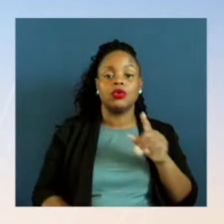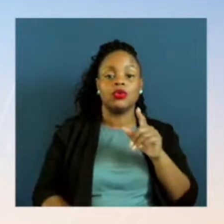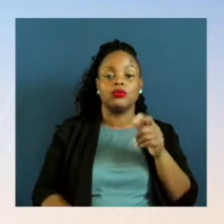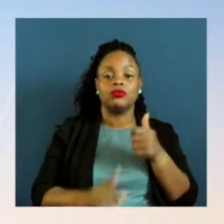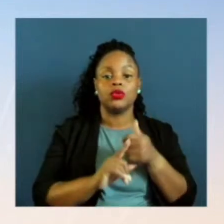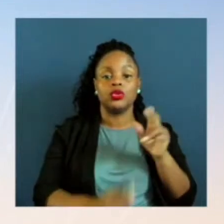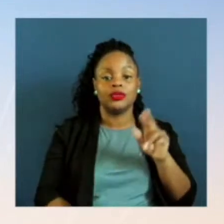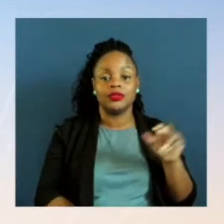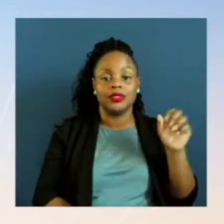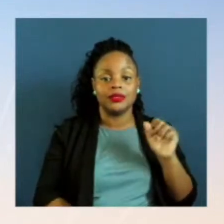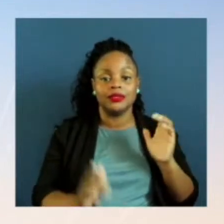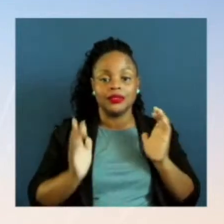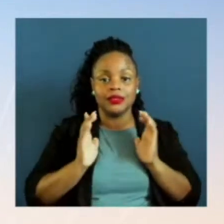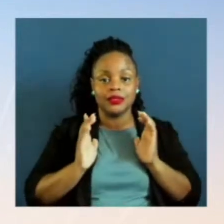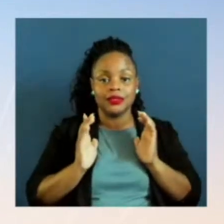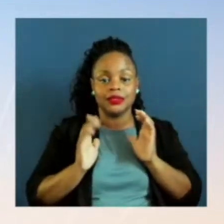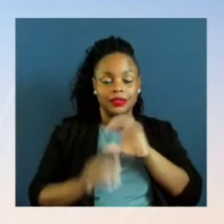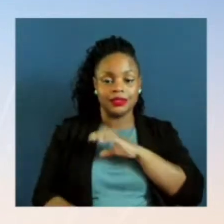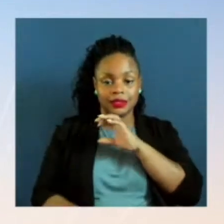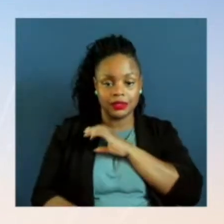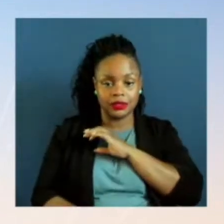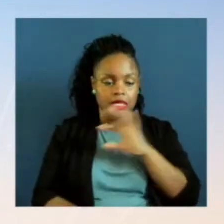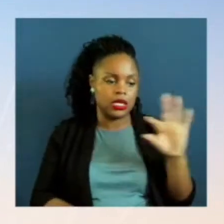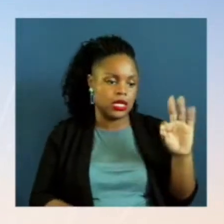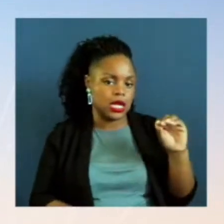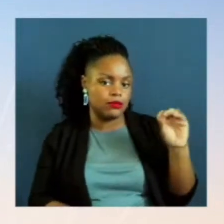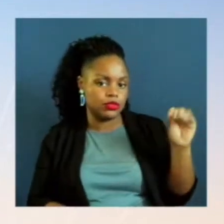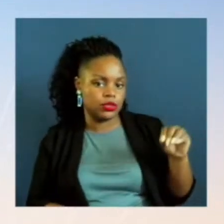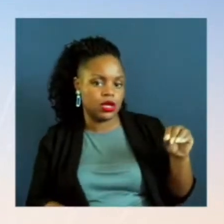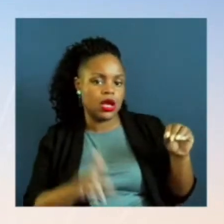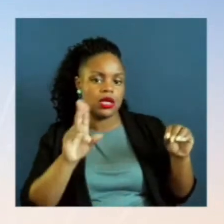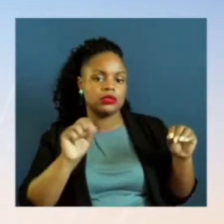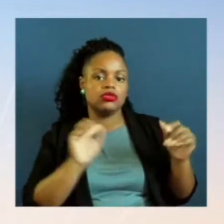2,785, or 9%, are U.S. lawful permanent residents.